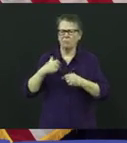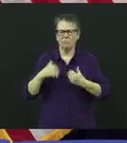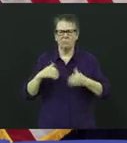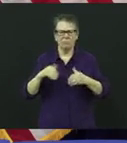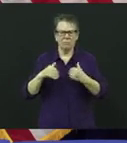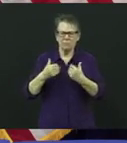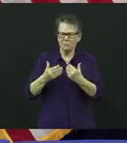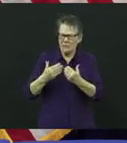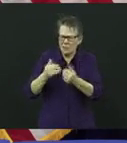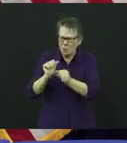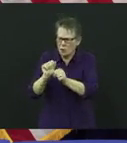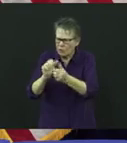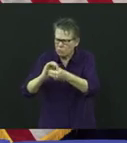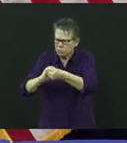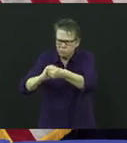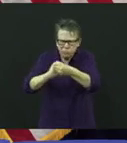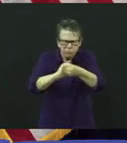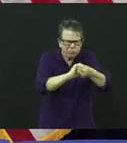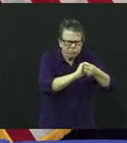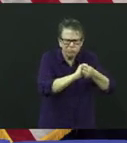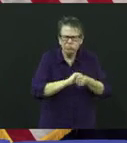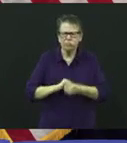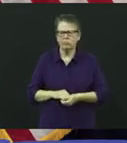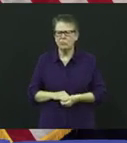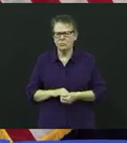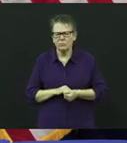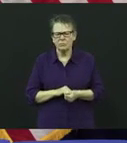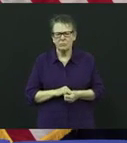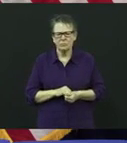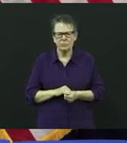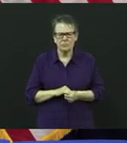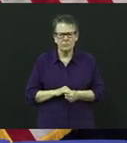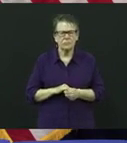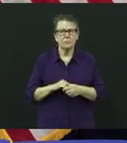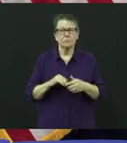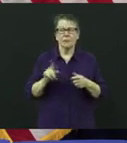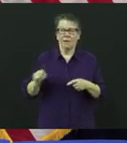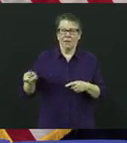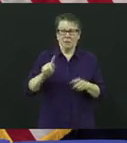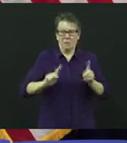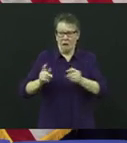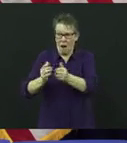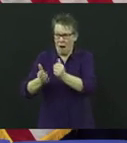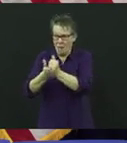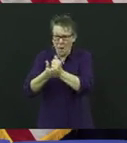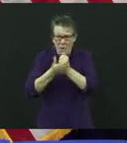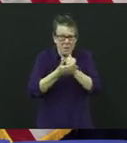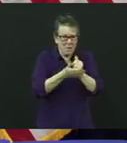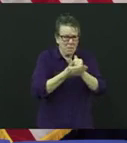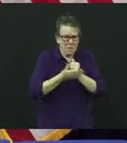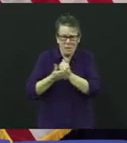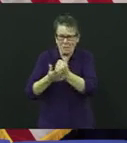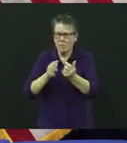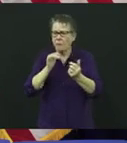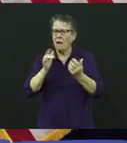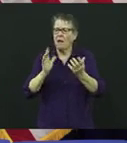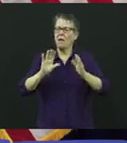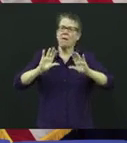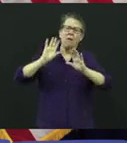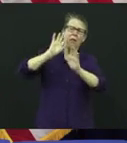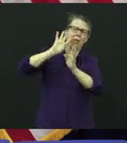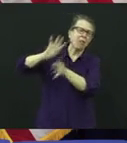time of great need. Now to test results. This is a sobering report generally from me, and Judy